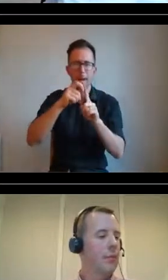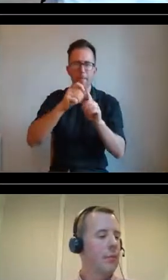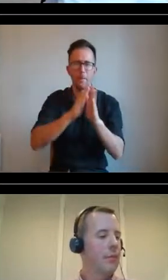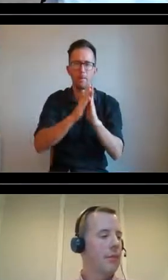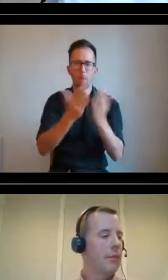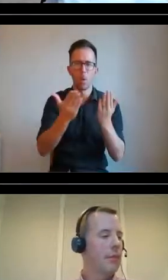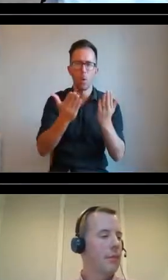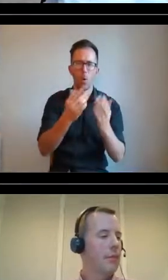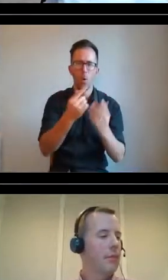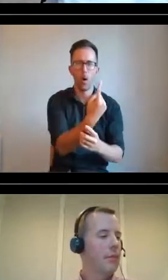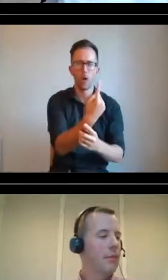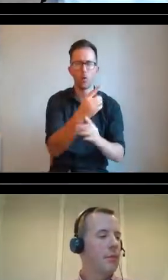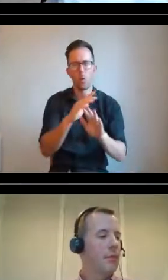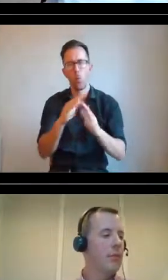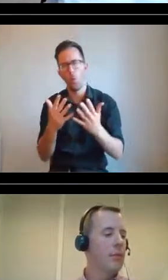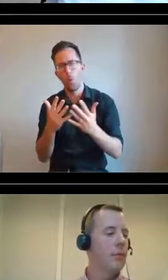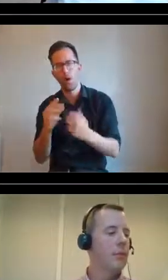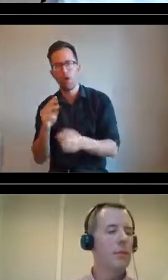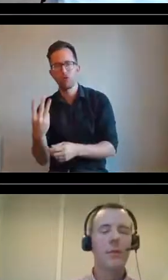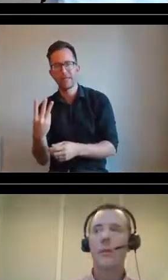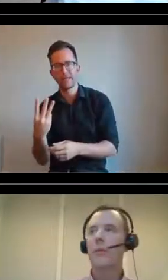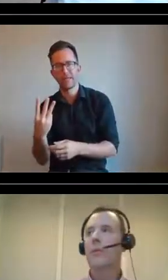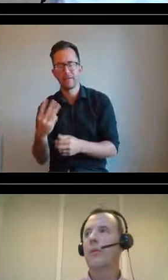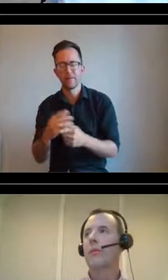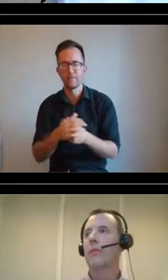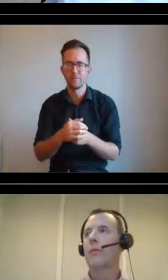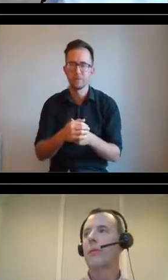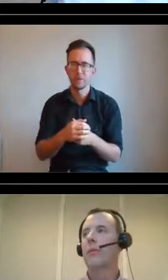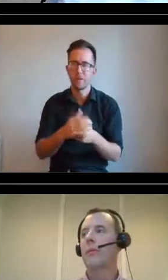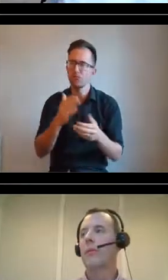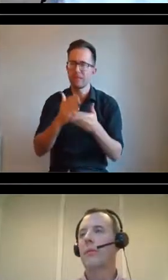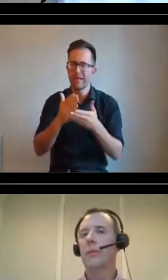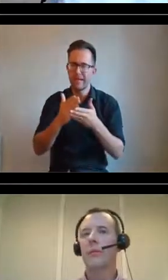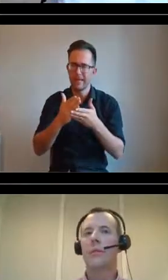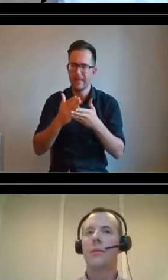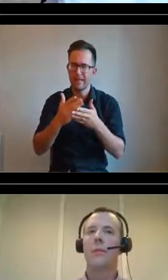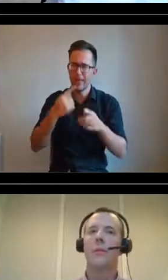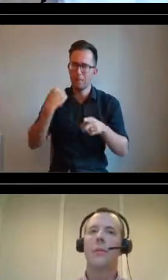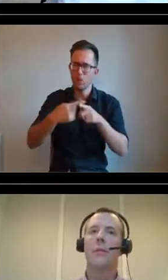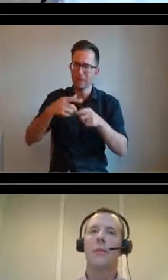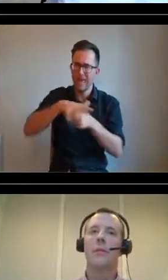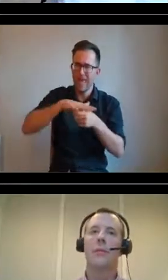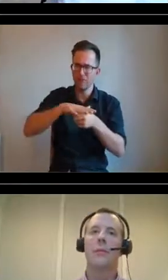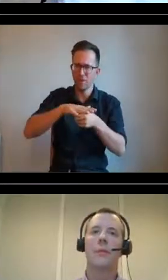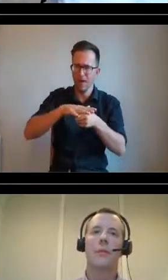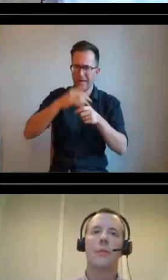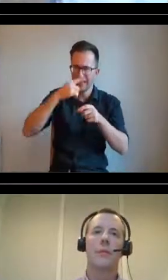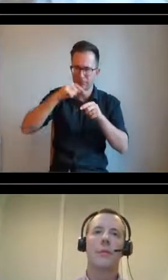And we've got the spacing intervals are between 800 meters and